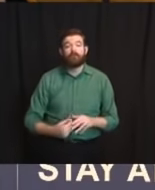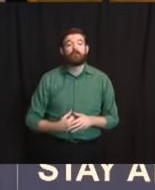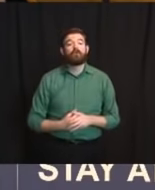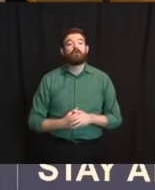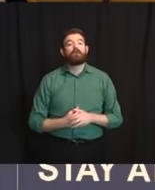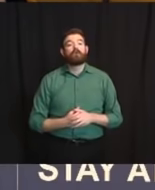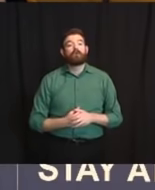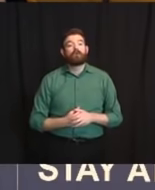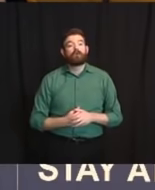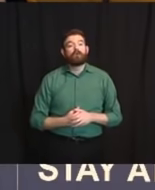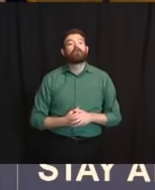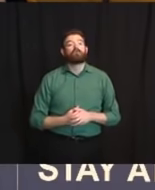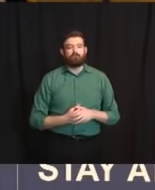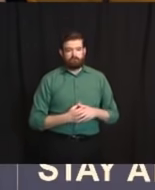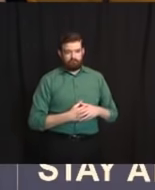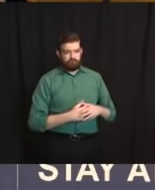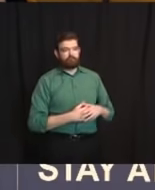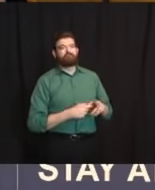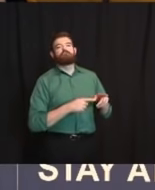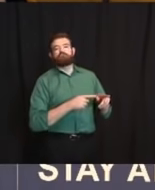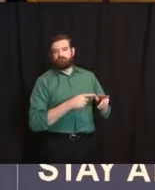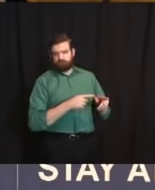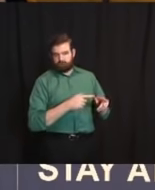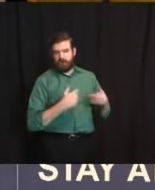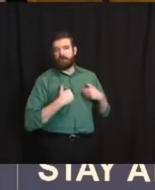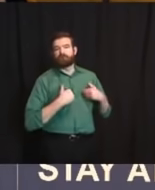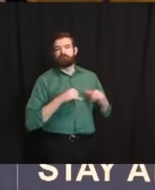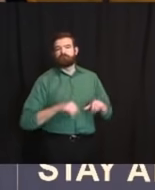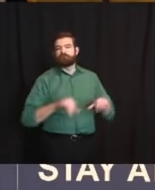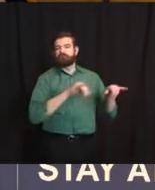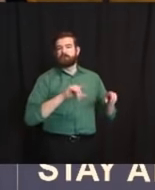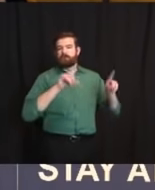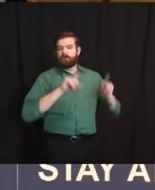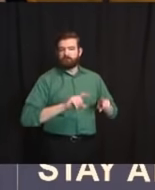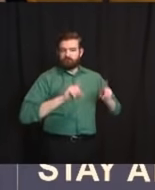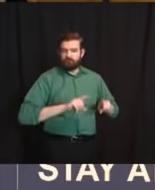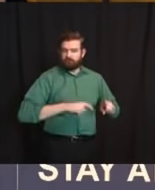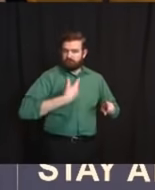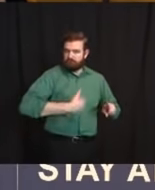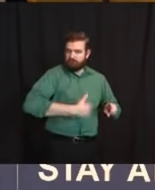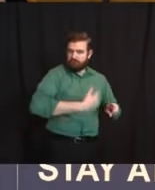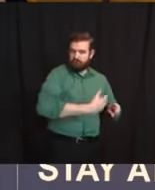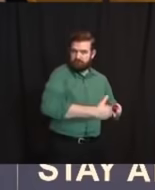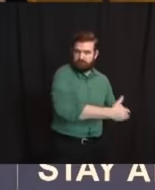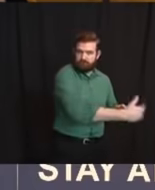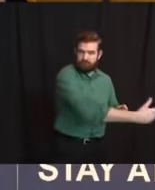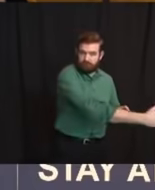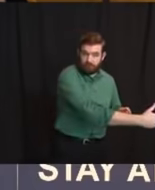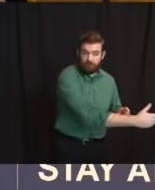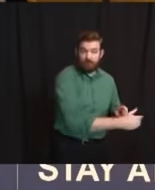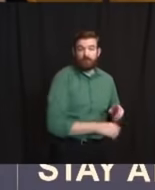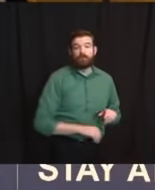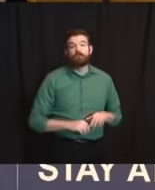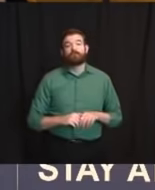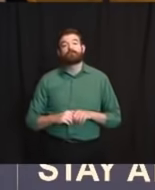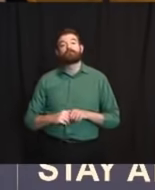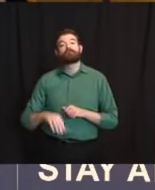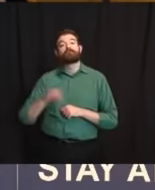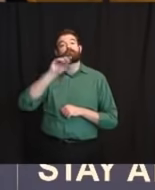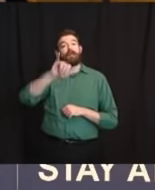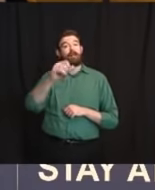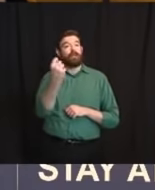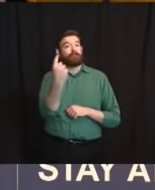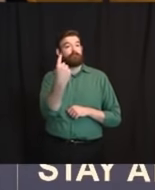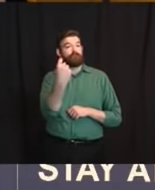testing. And the daily percent positivity on May 11th in New Jersey overall was 23%.